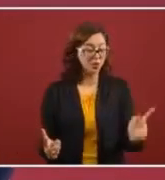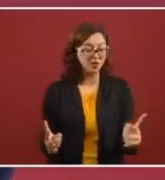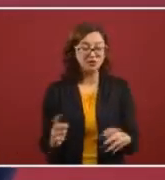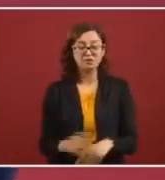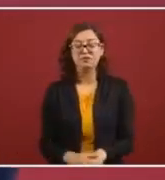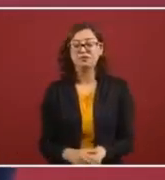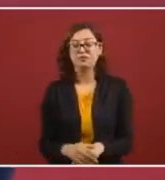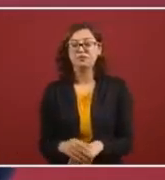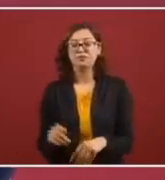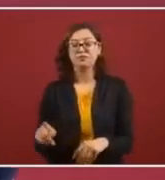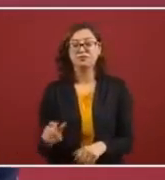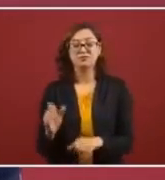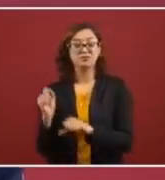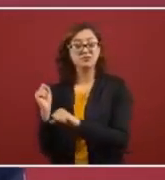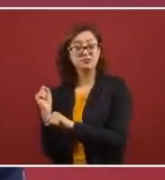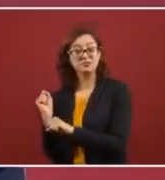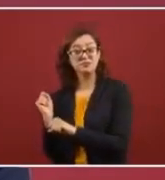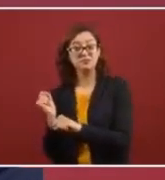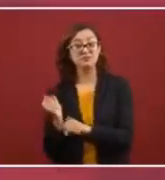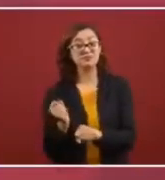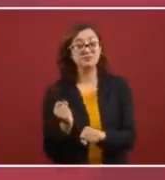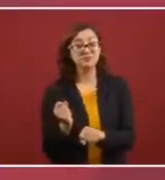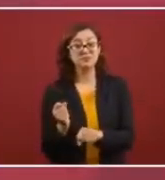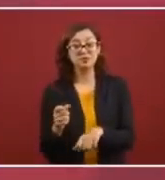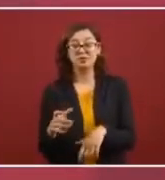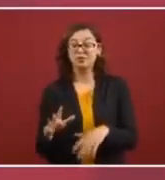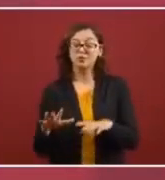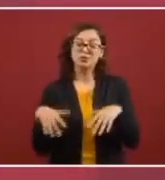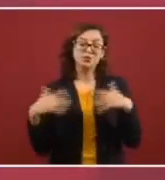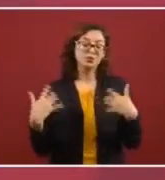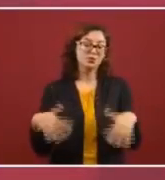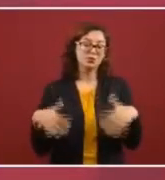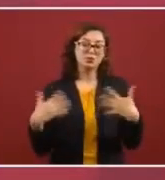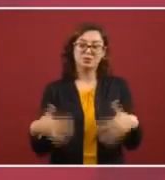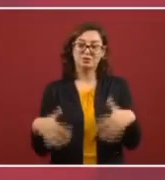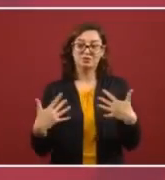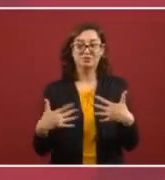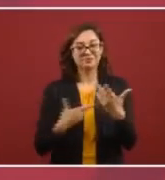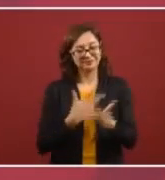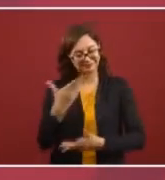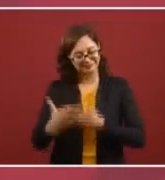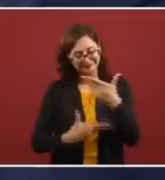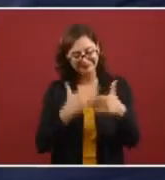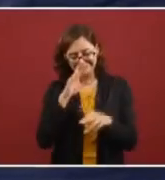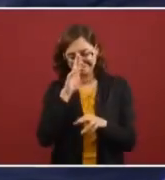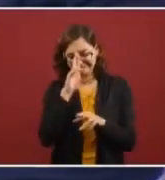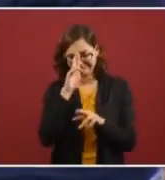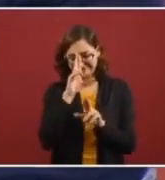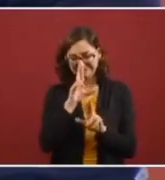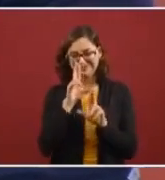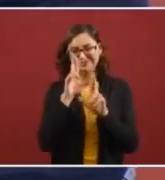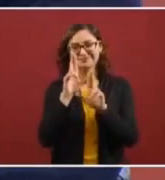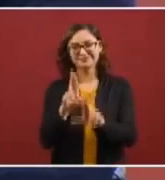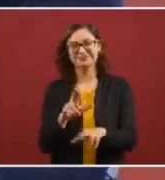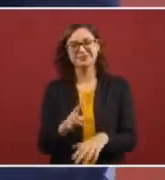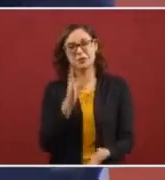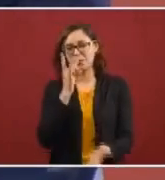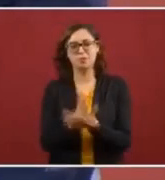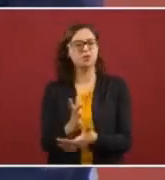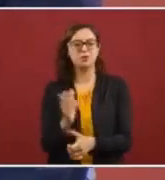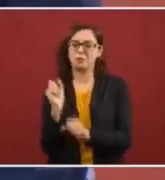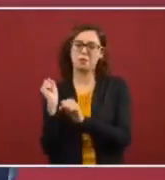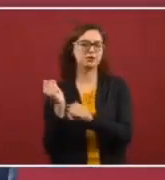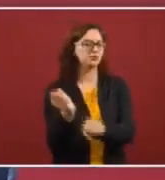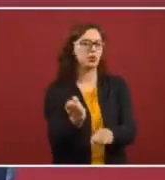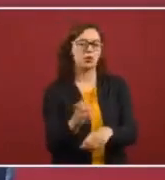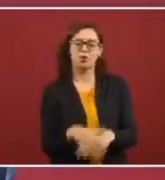And they fought, and they got one more. And that was, with all respect, you only see